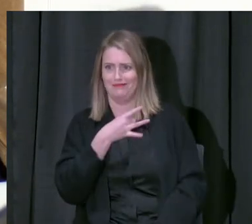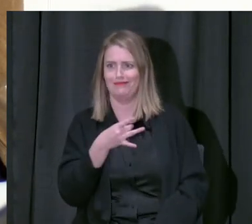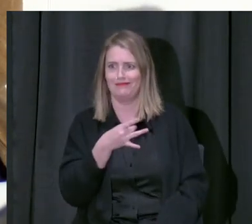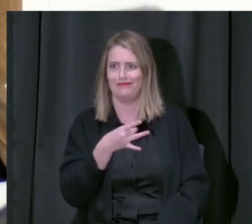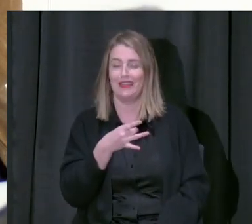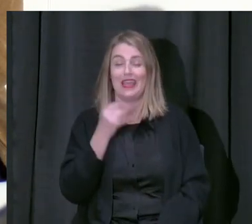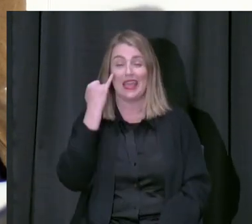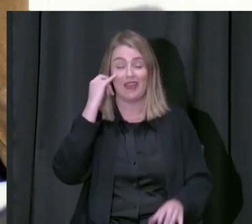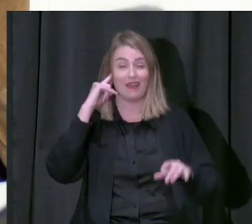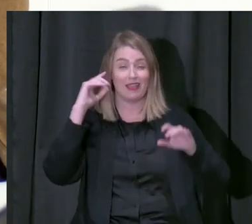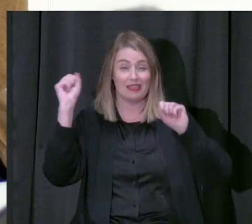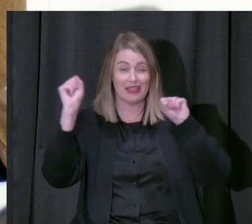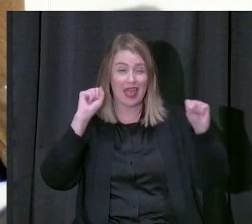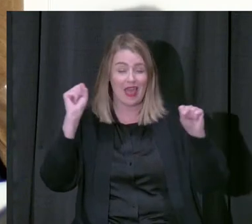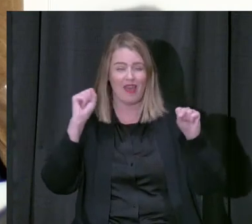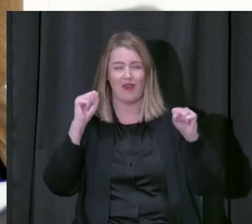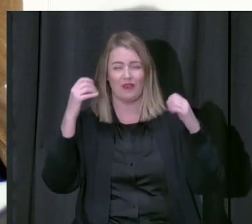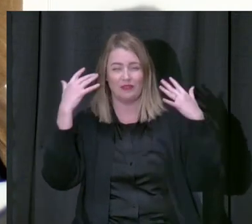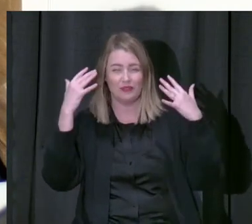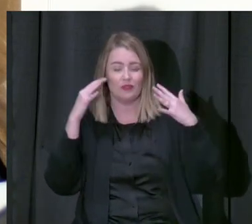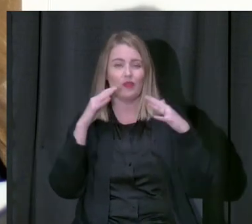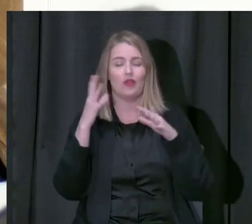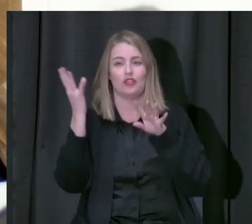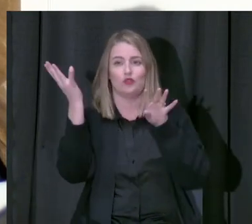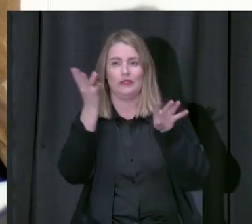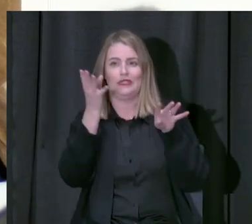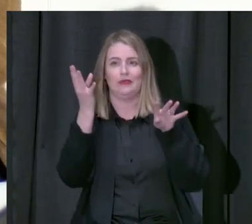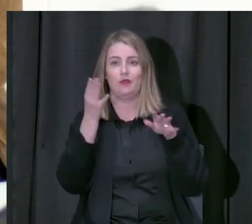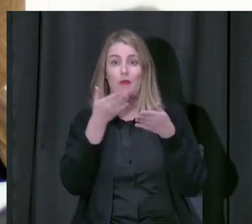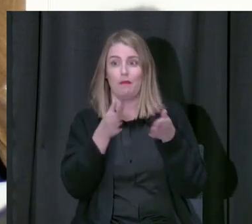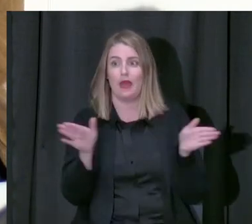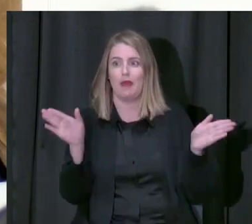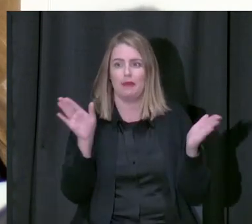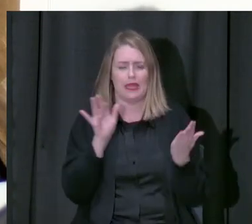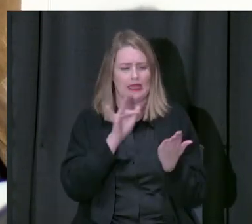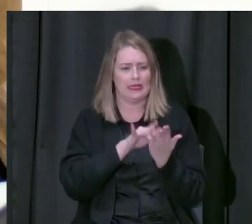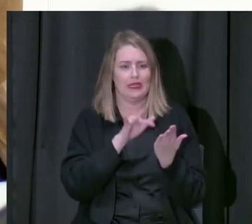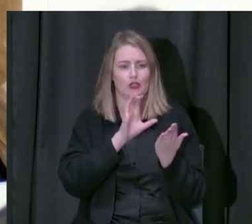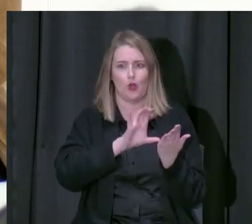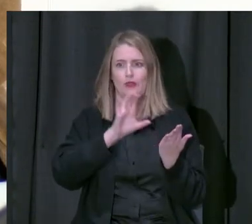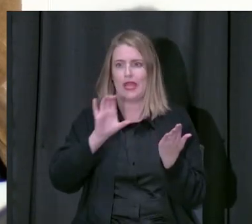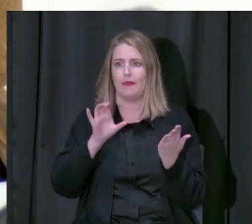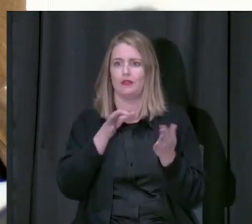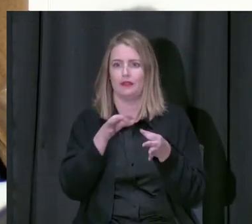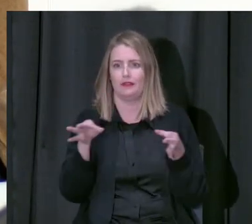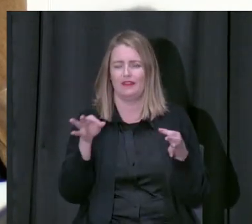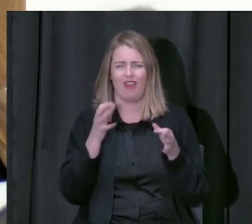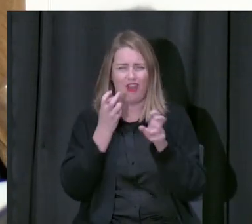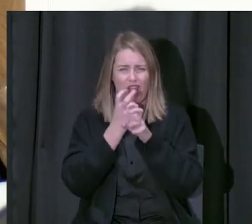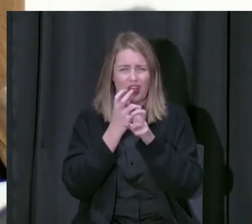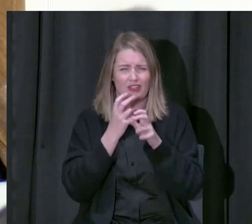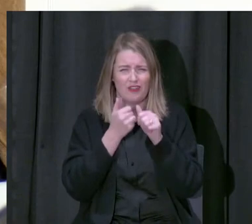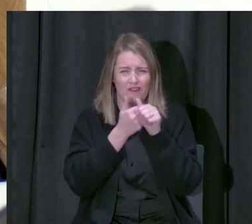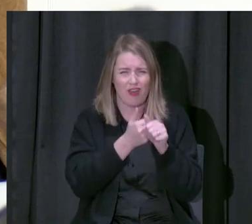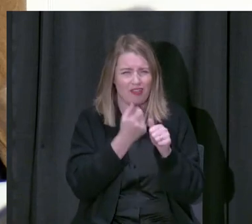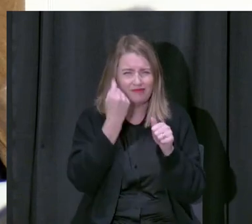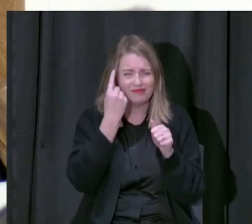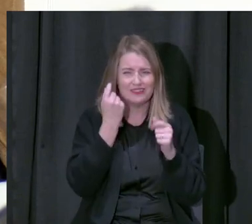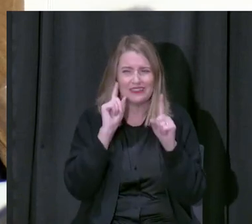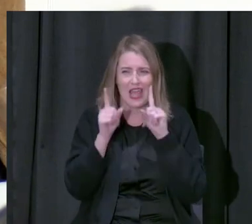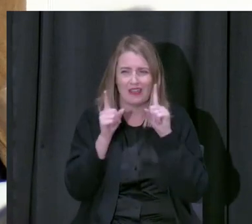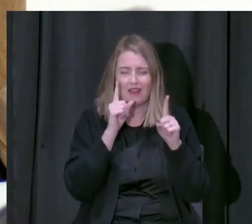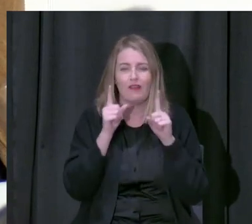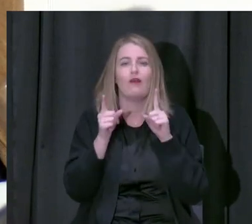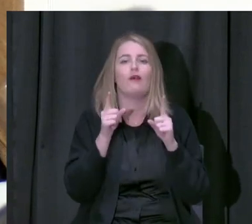know, loud environments or when they stream content in public places where it is really hard to follow the dialogue. So this, you know,